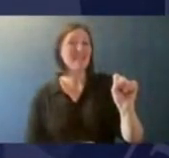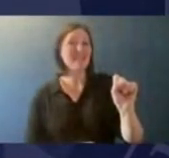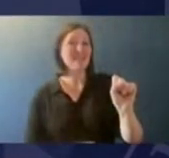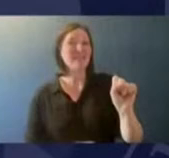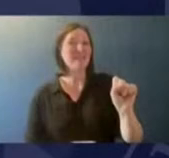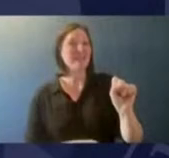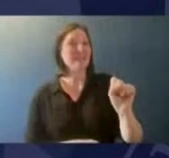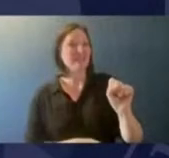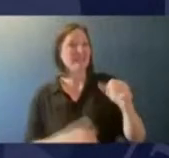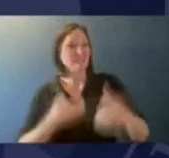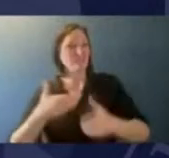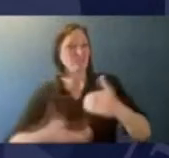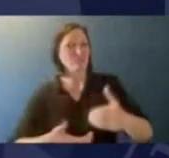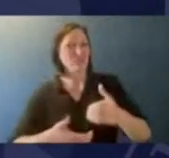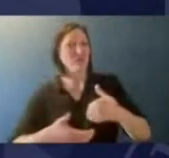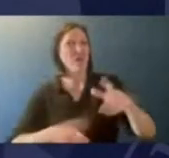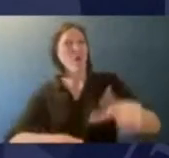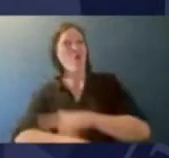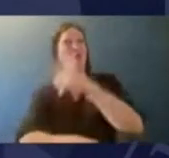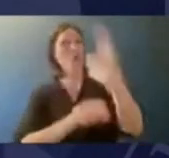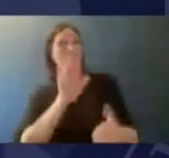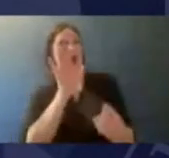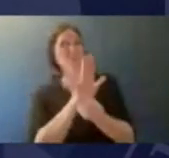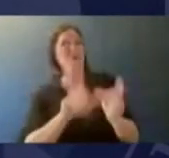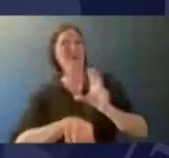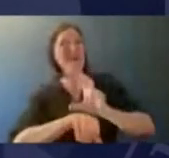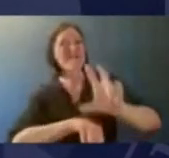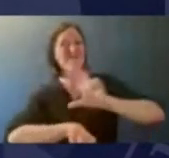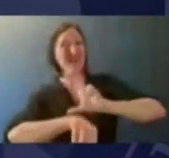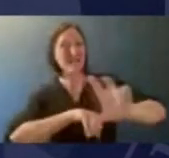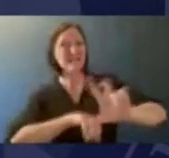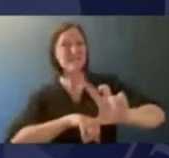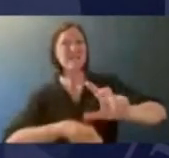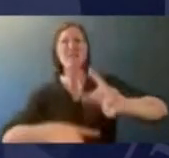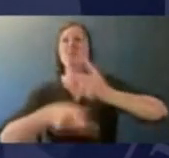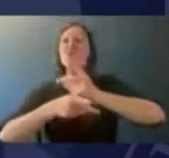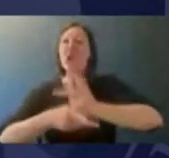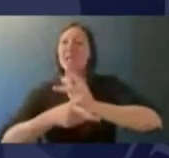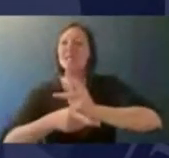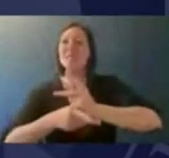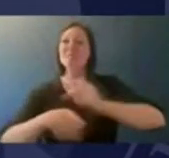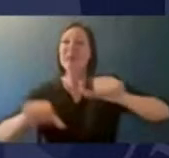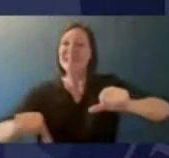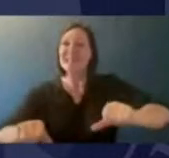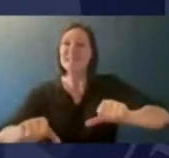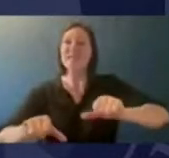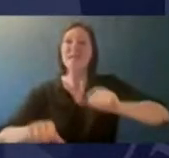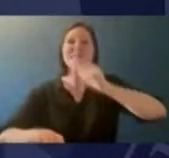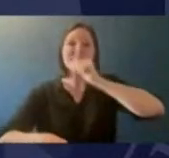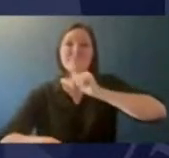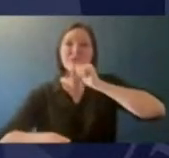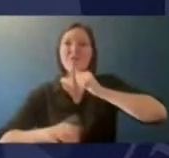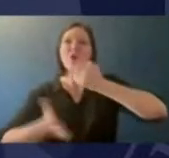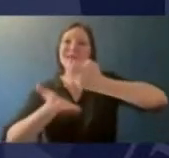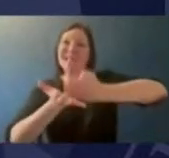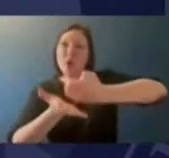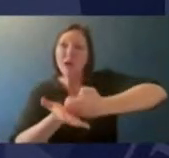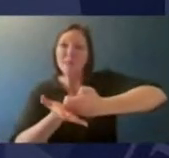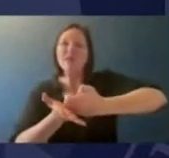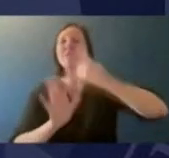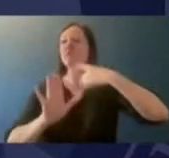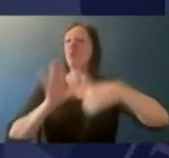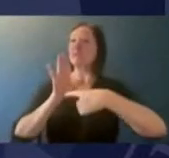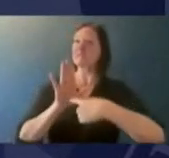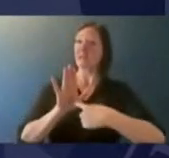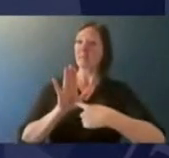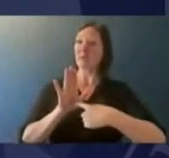historic long-term investments in the productive capacity and resilience of our economy. For example,